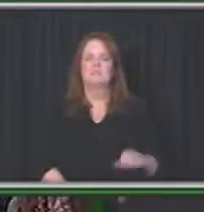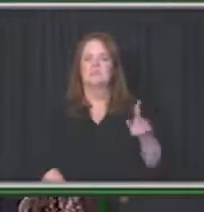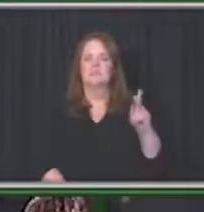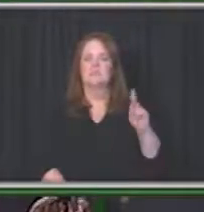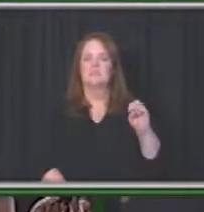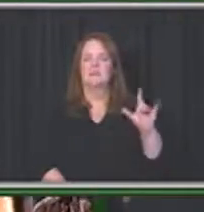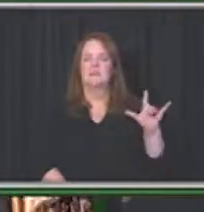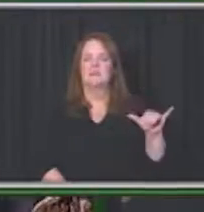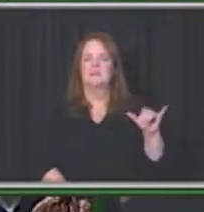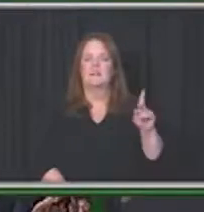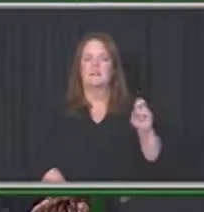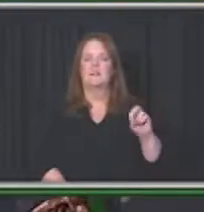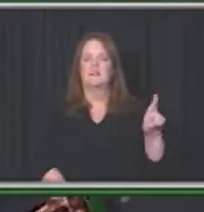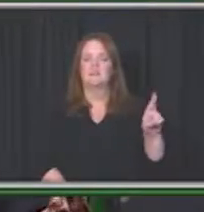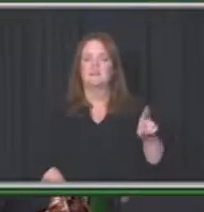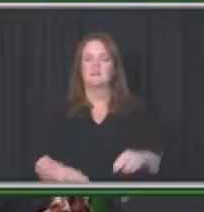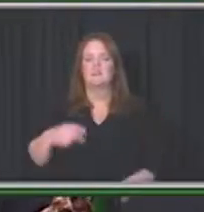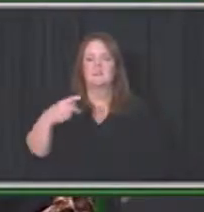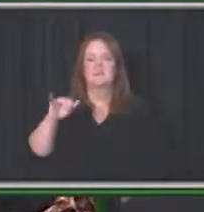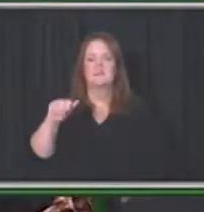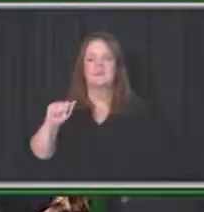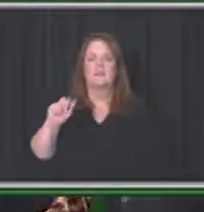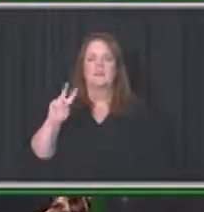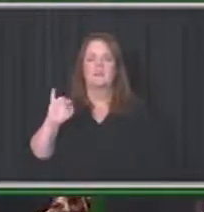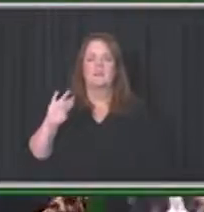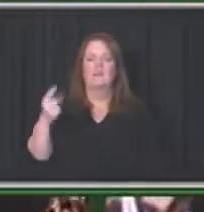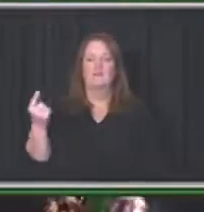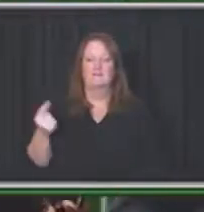Kelly Kaiser. Ian Van.